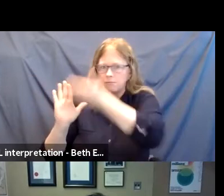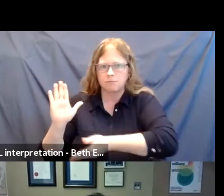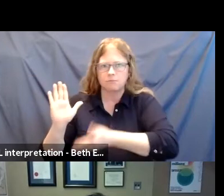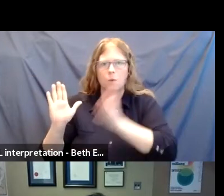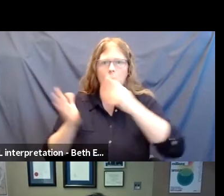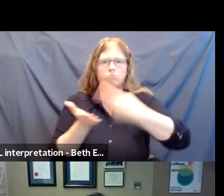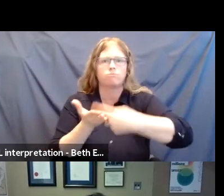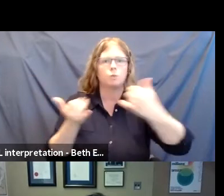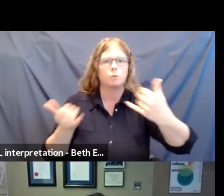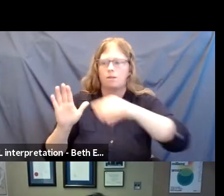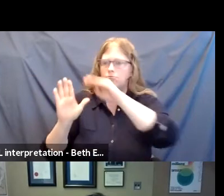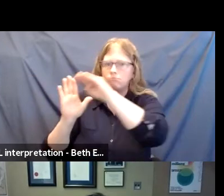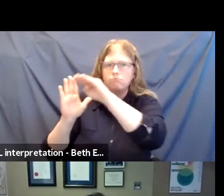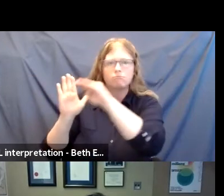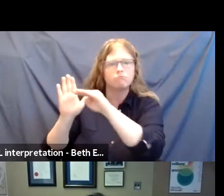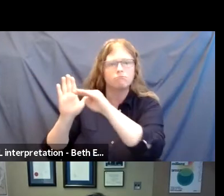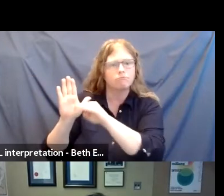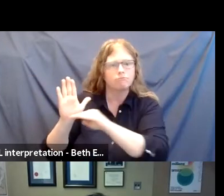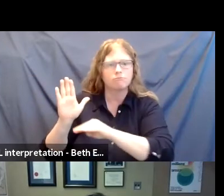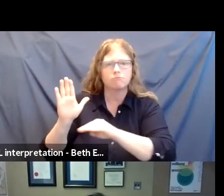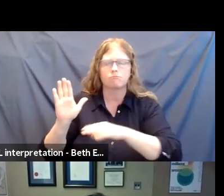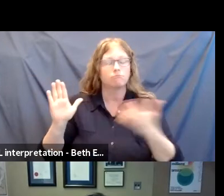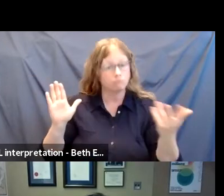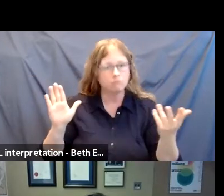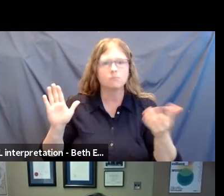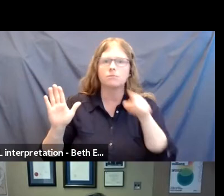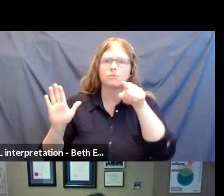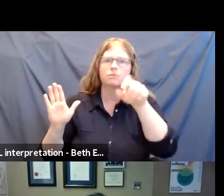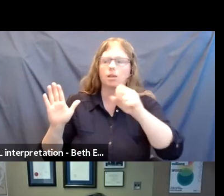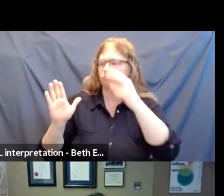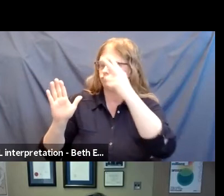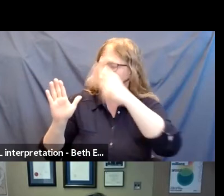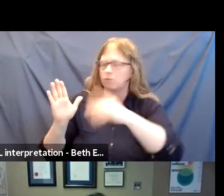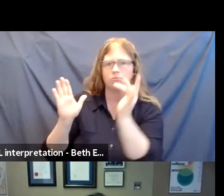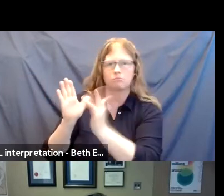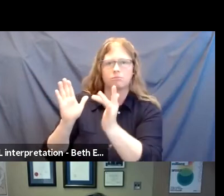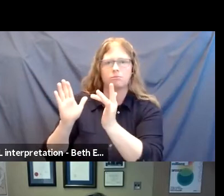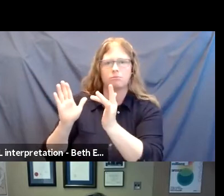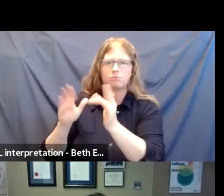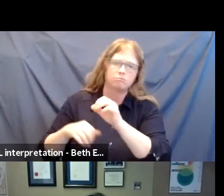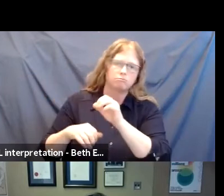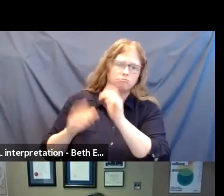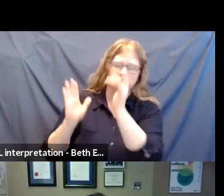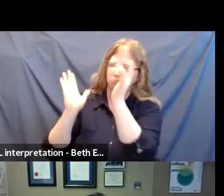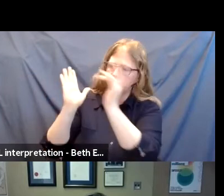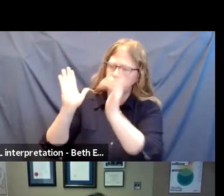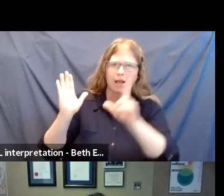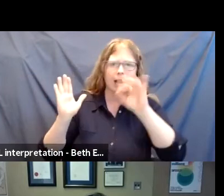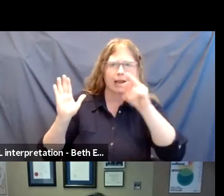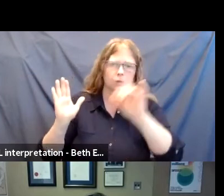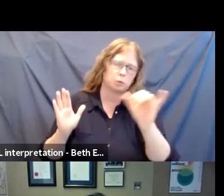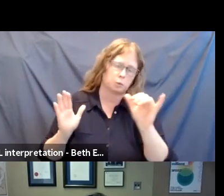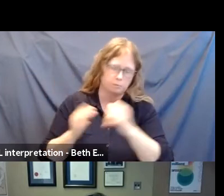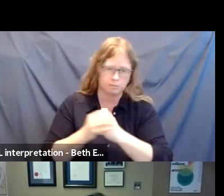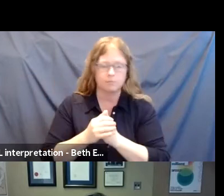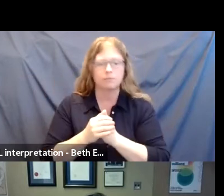covered today. So you'll see various topics there, and you'll be able to redirect yourself using the resource sheet. And also you'll be